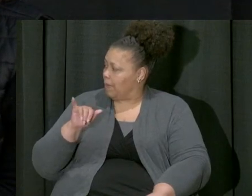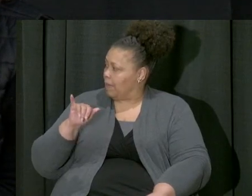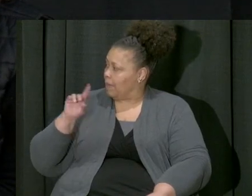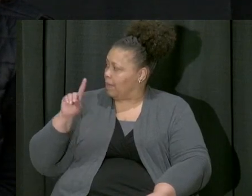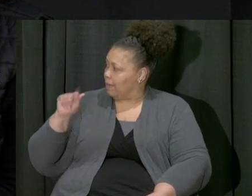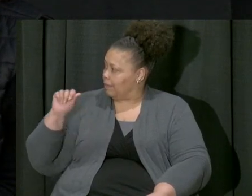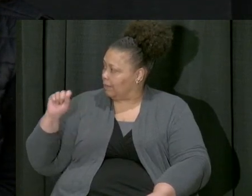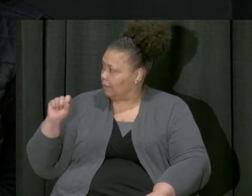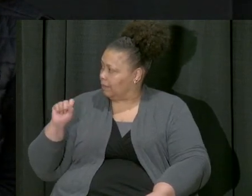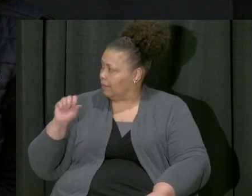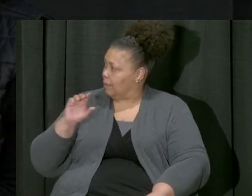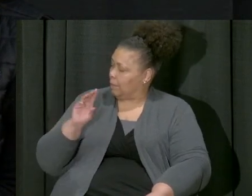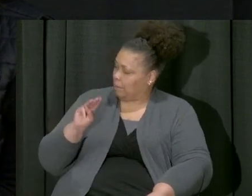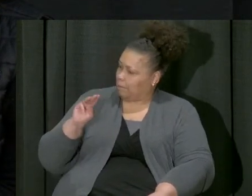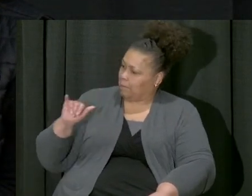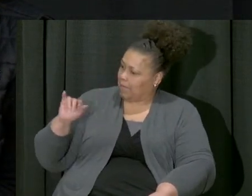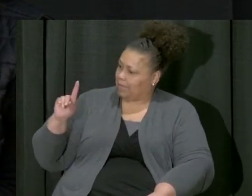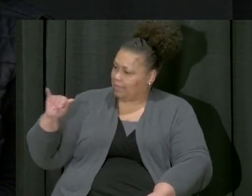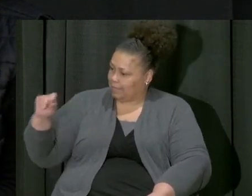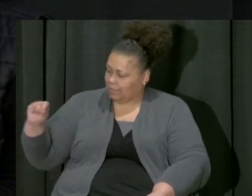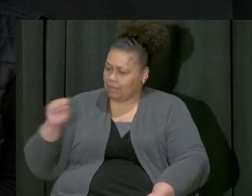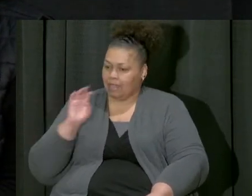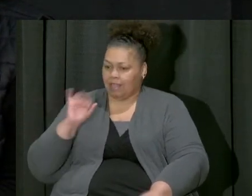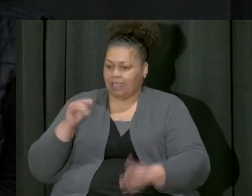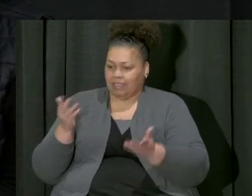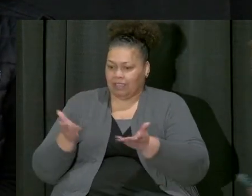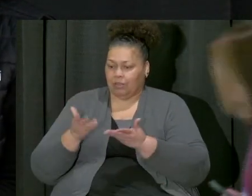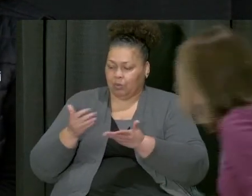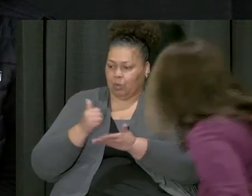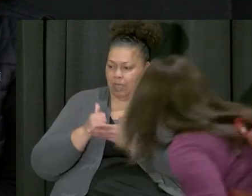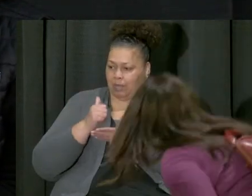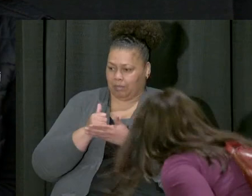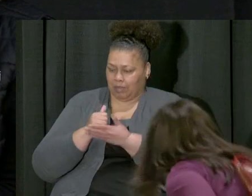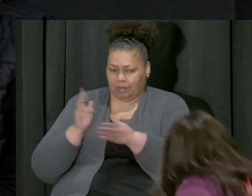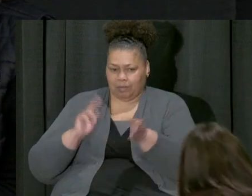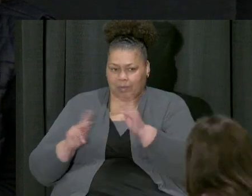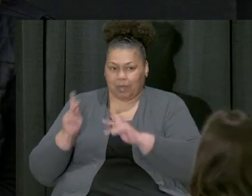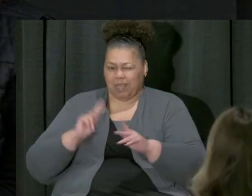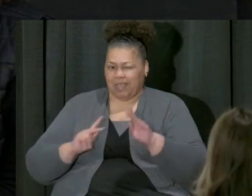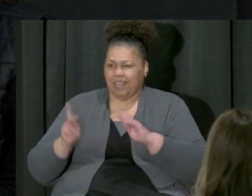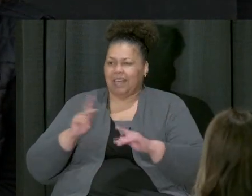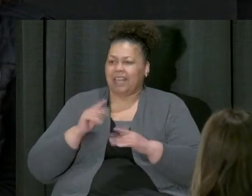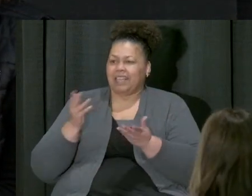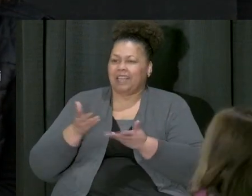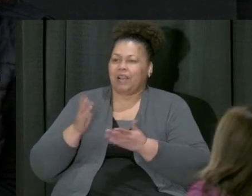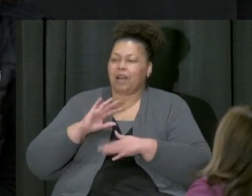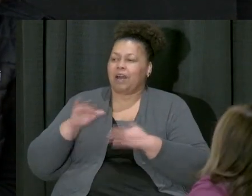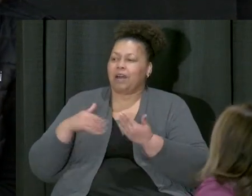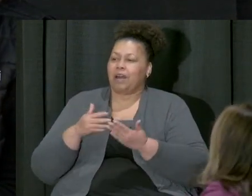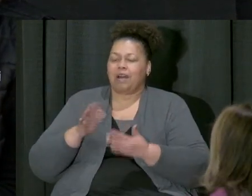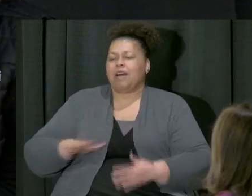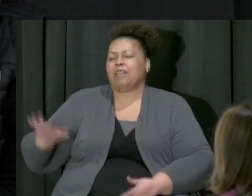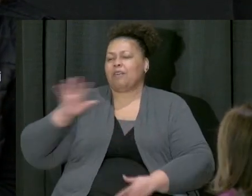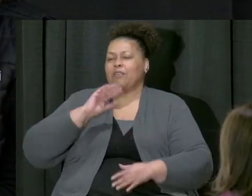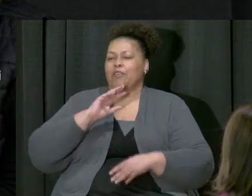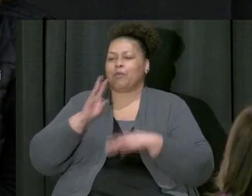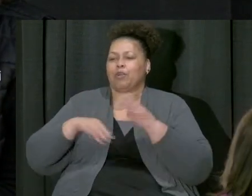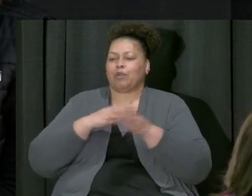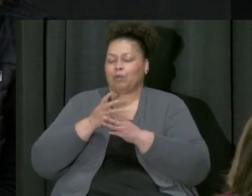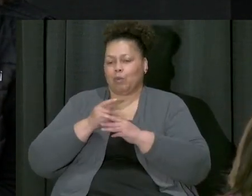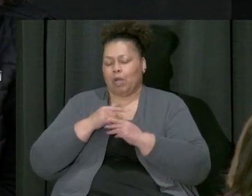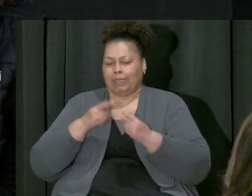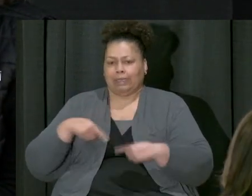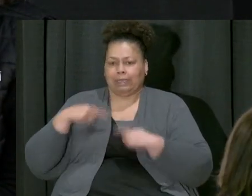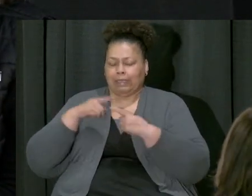to help the millions of American and actually people all over the world that are battling with dyslexia.